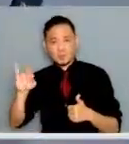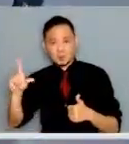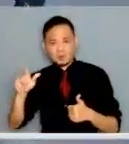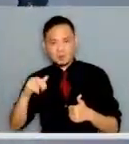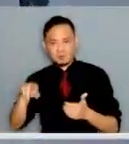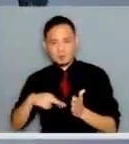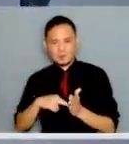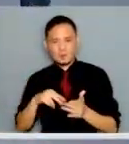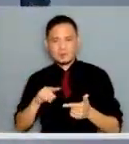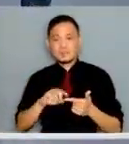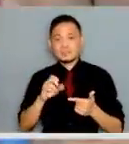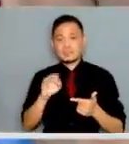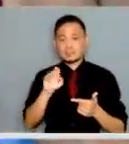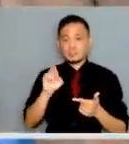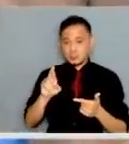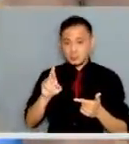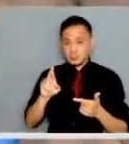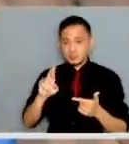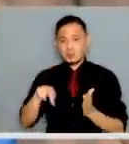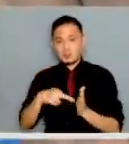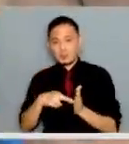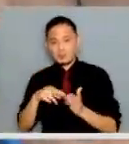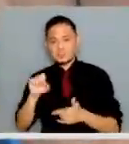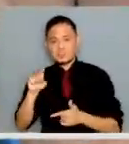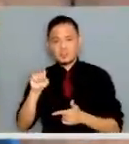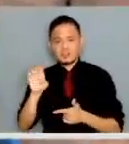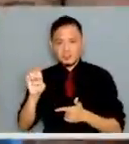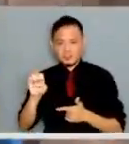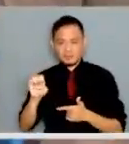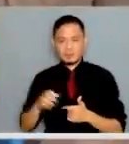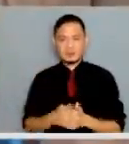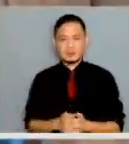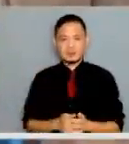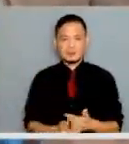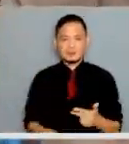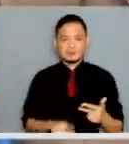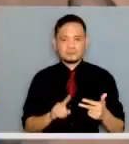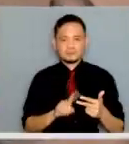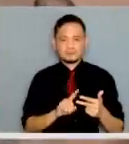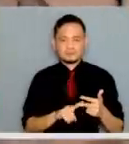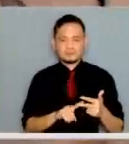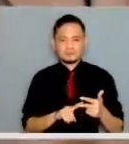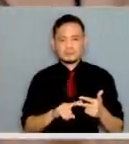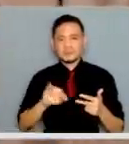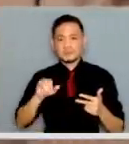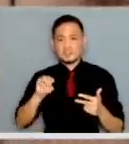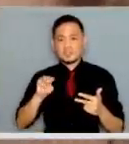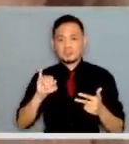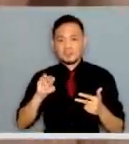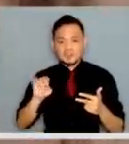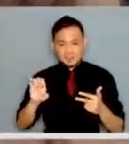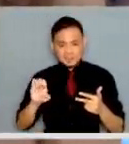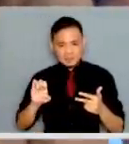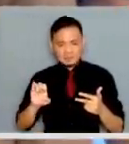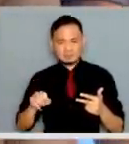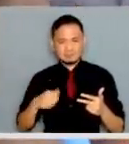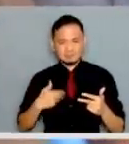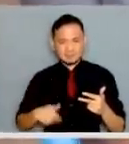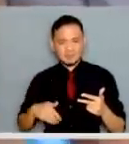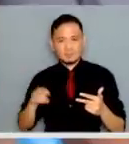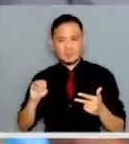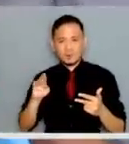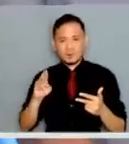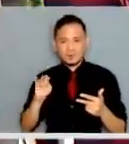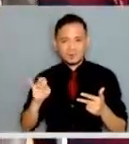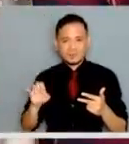I'm Chesca Rodriguez. I play Steve and I'm the male swing. Hi, my name is Jasmine Fitzgerald and I play Maureen.